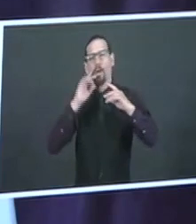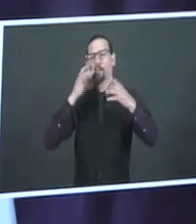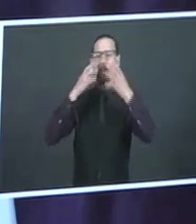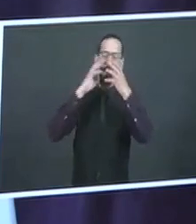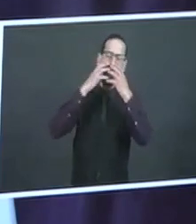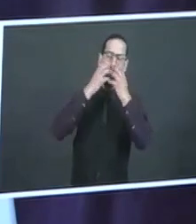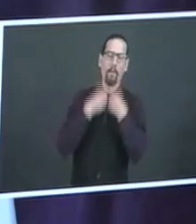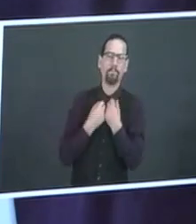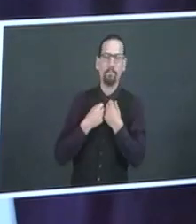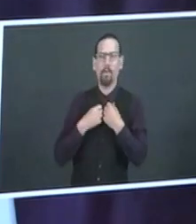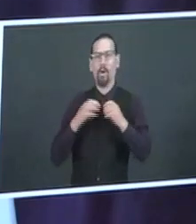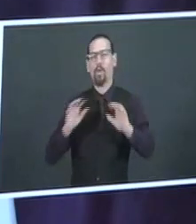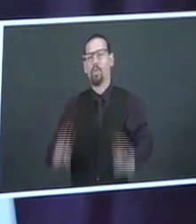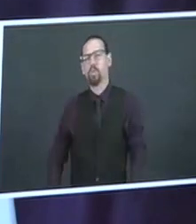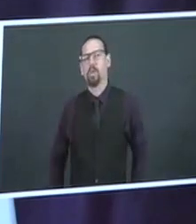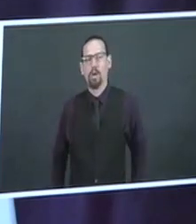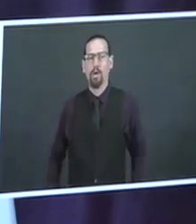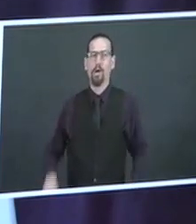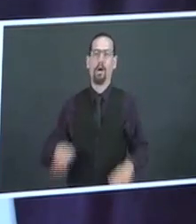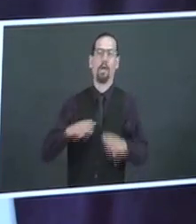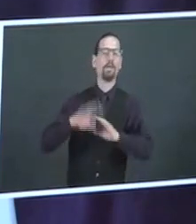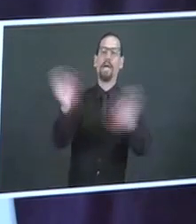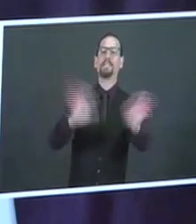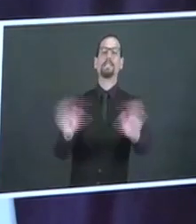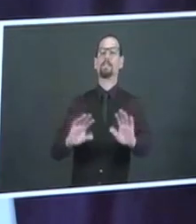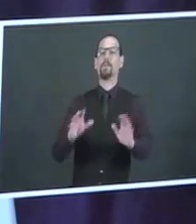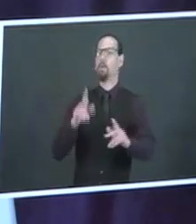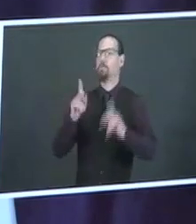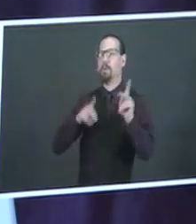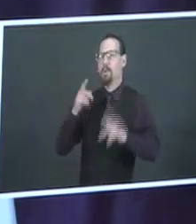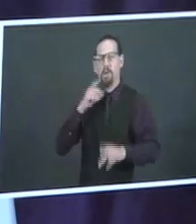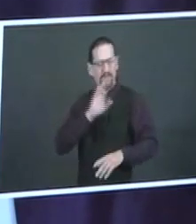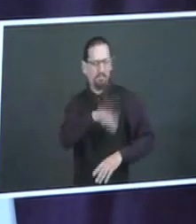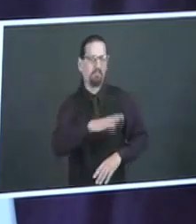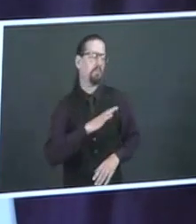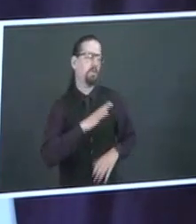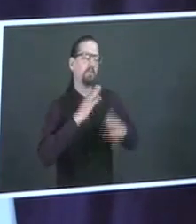more restrictions will be put in place. In the newsroom, I'm Anita Buffoni, Eyewitness News.